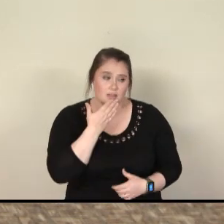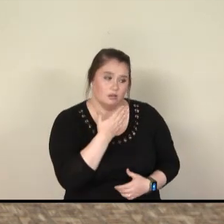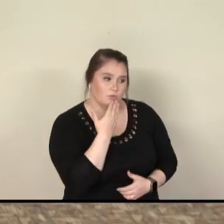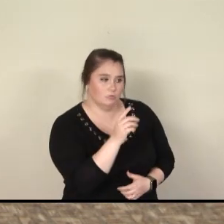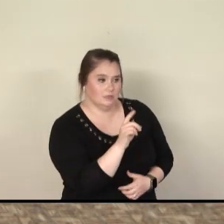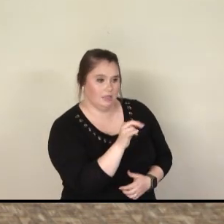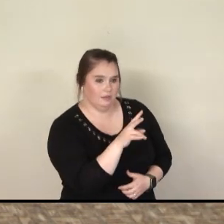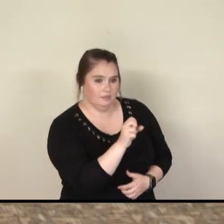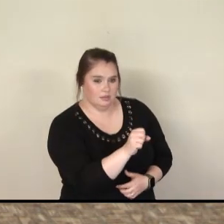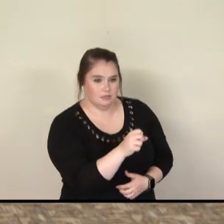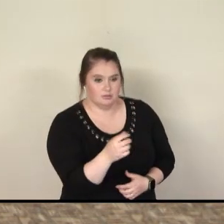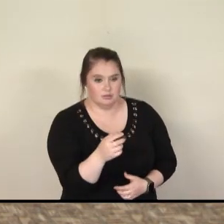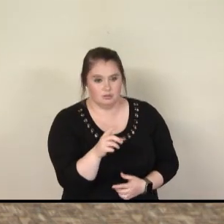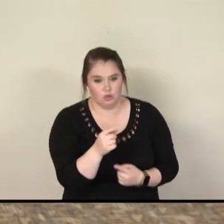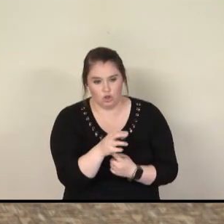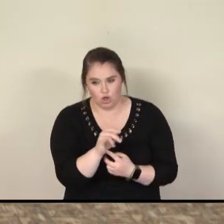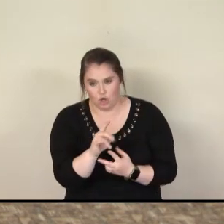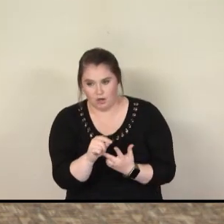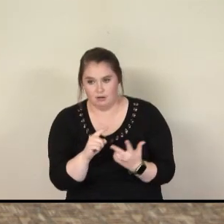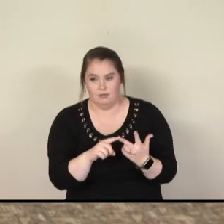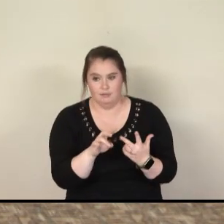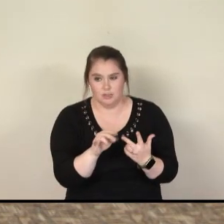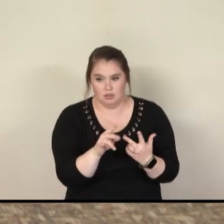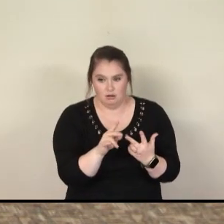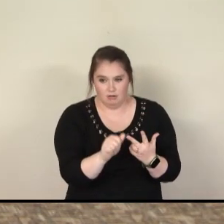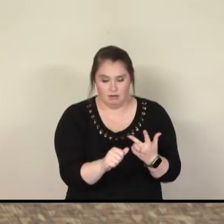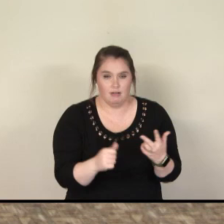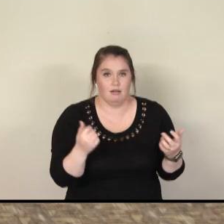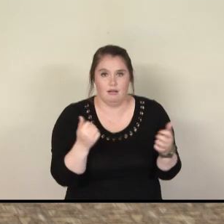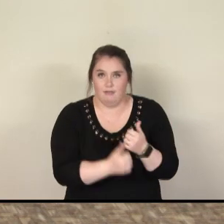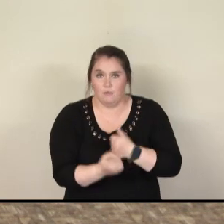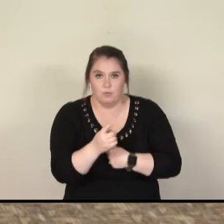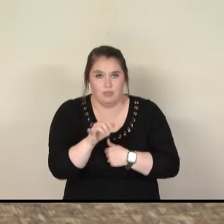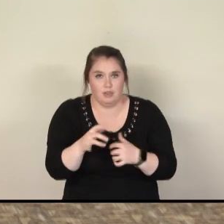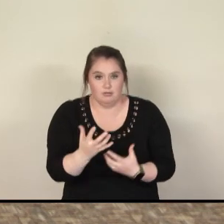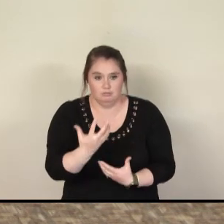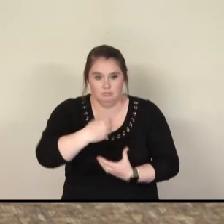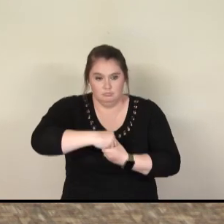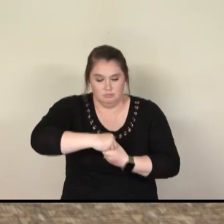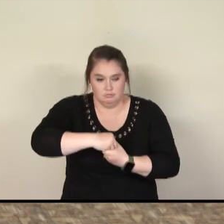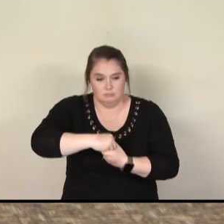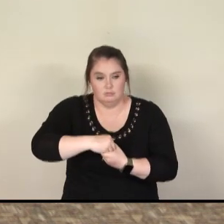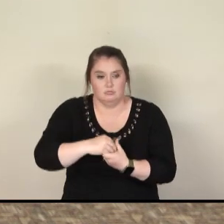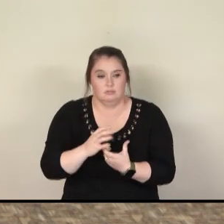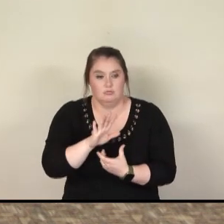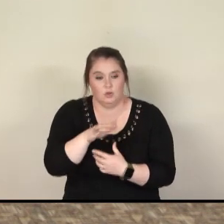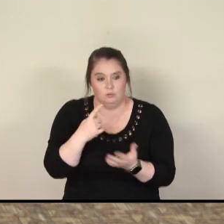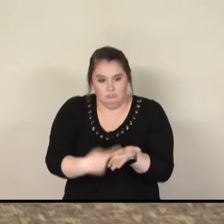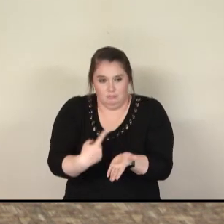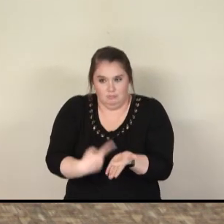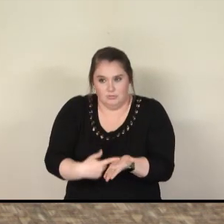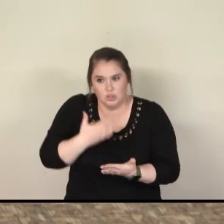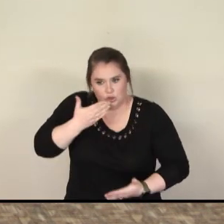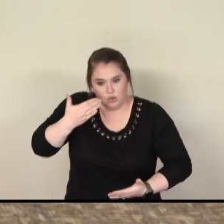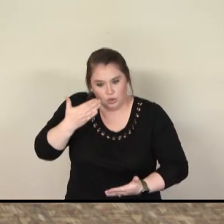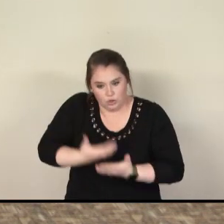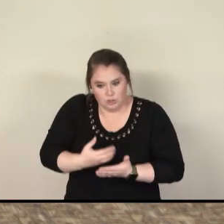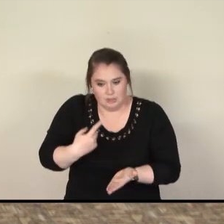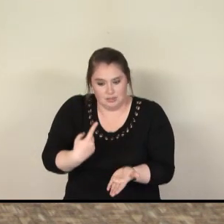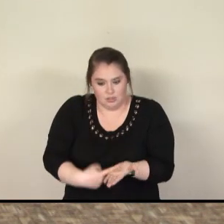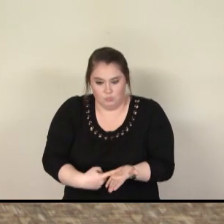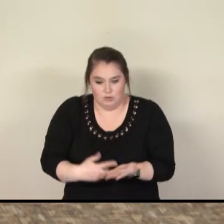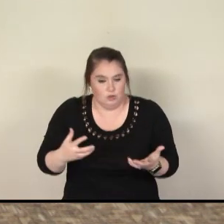everyone, Mr. Grant, Mr. Vidania, everyone who has contributed. This is a good, robust discussion to make sure we